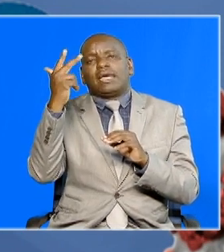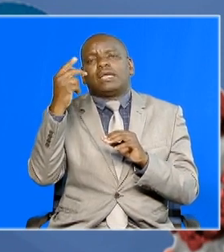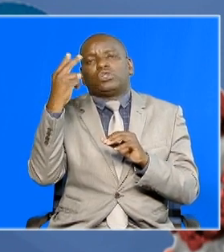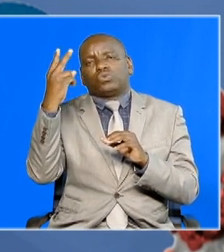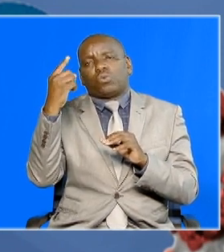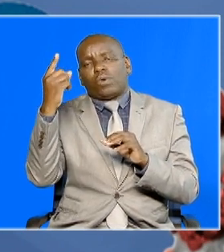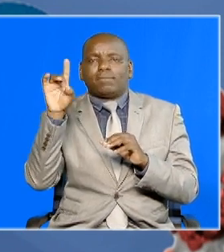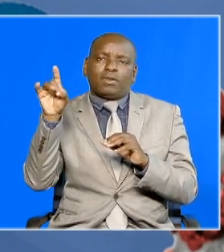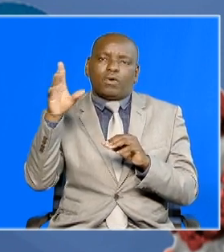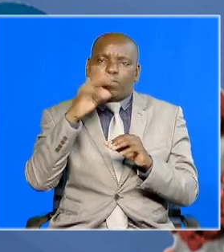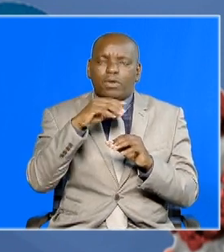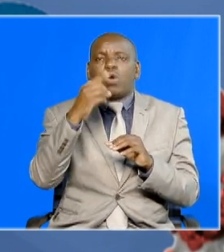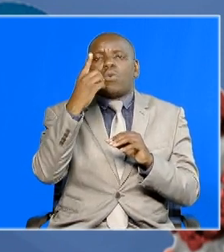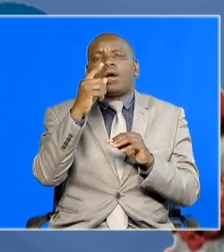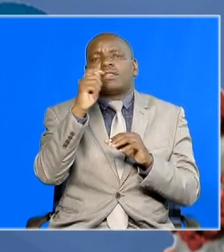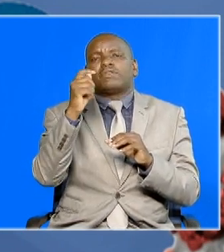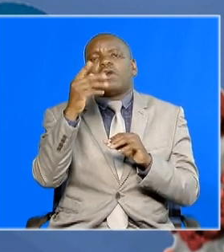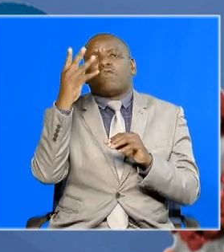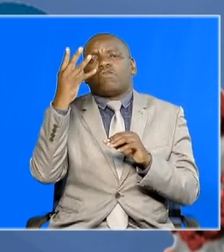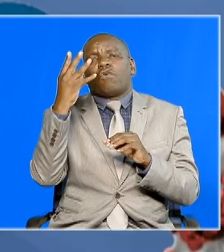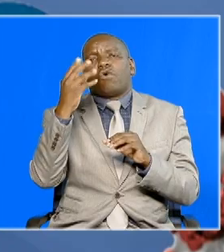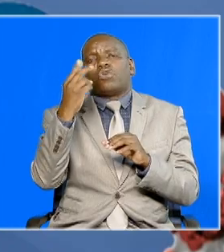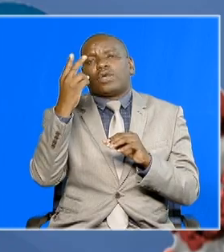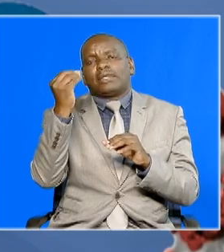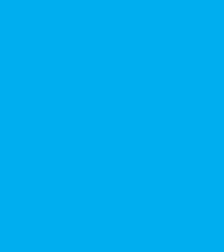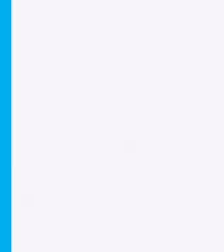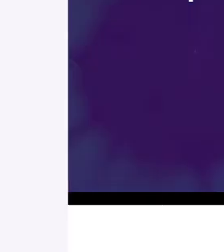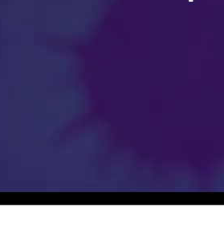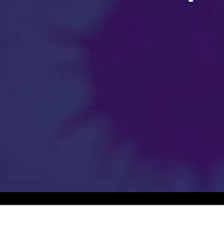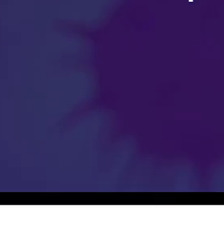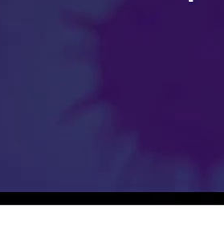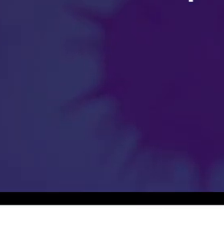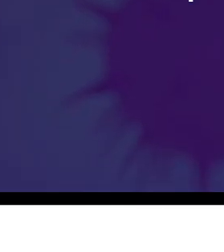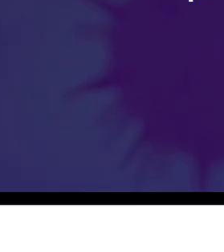31,821 recoveries and 1,420 deaths.